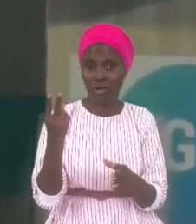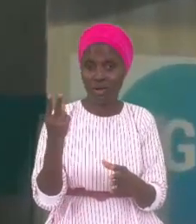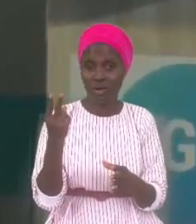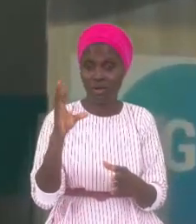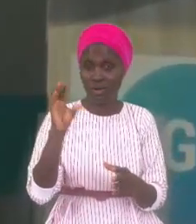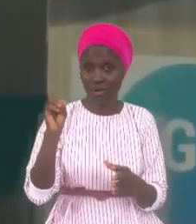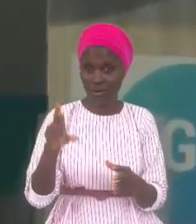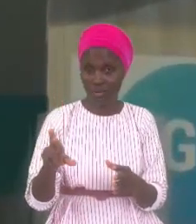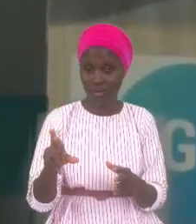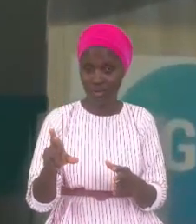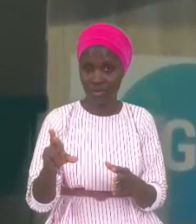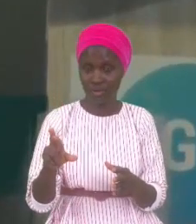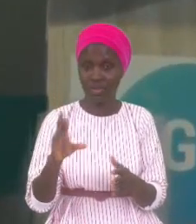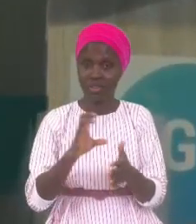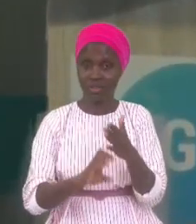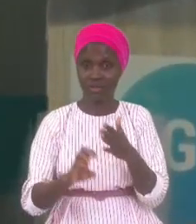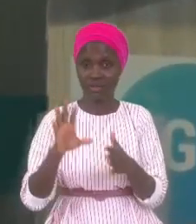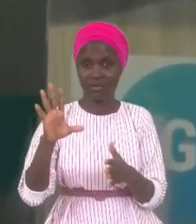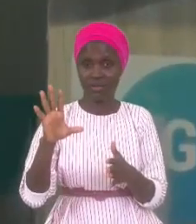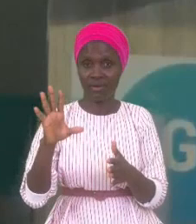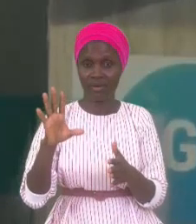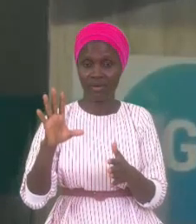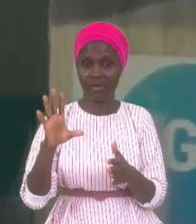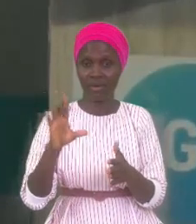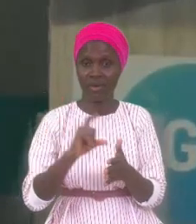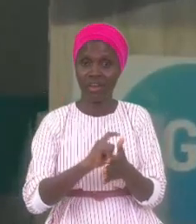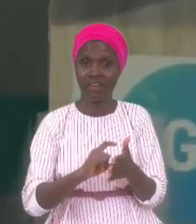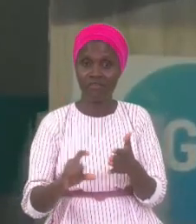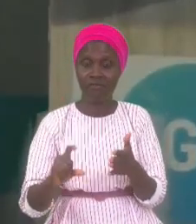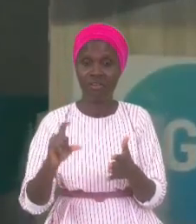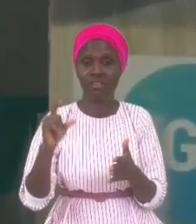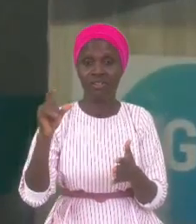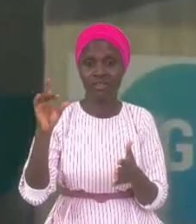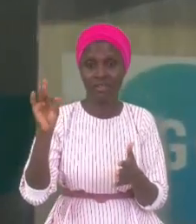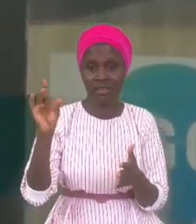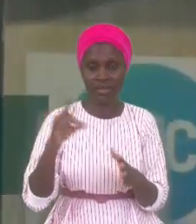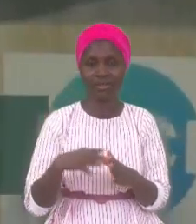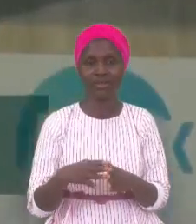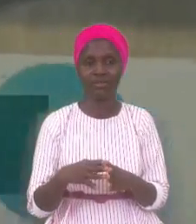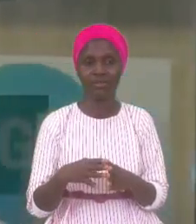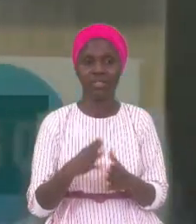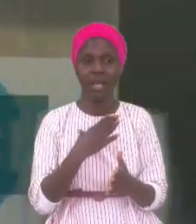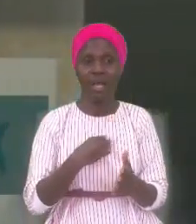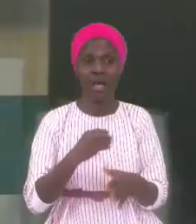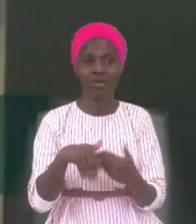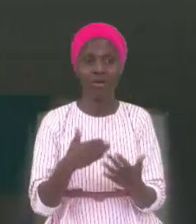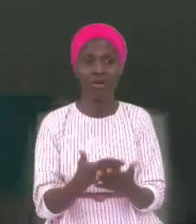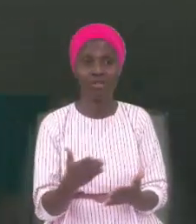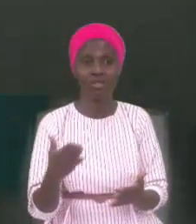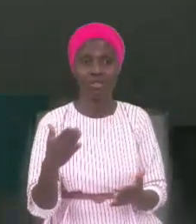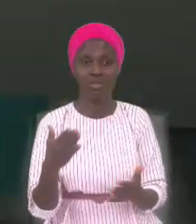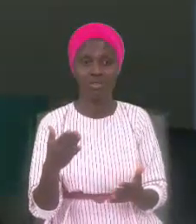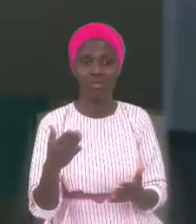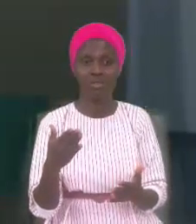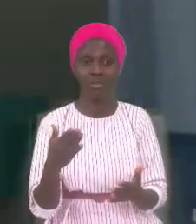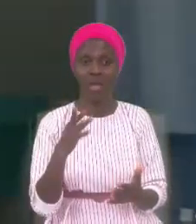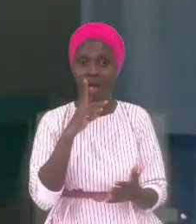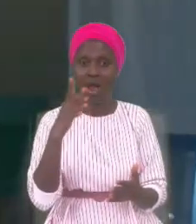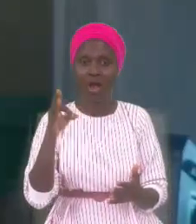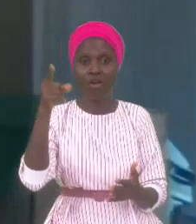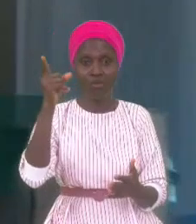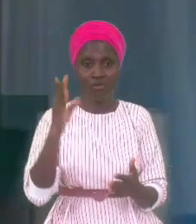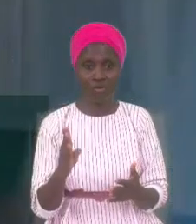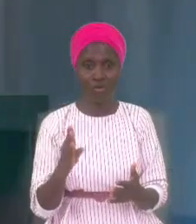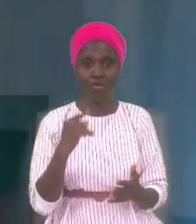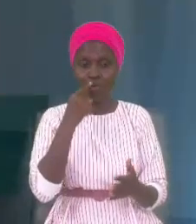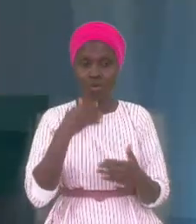Second Corinthians chapter 5, we're reading from verse 18, and all things of God, who has reconciled